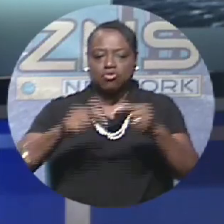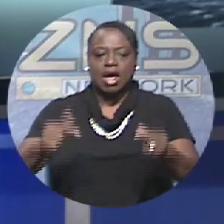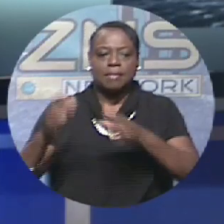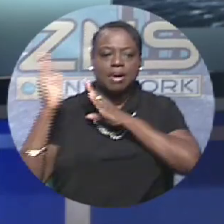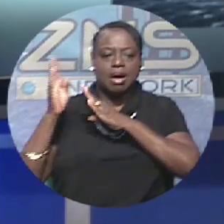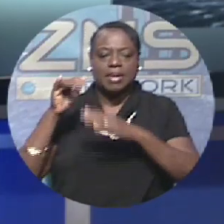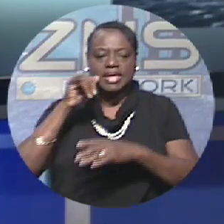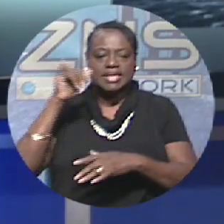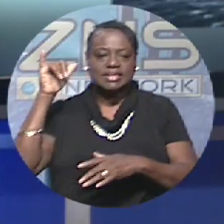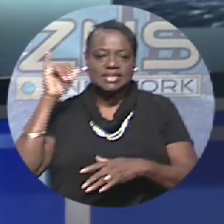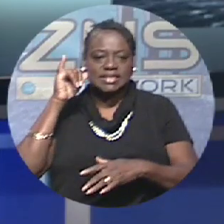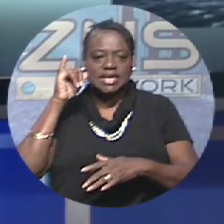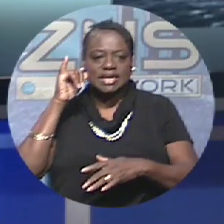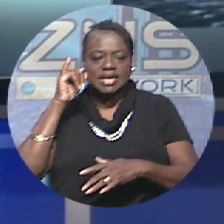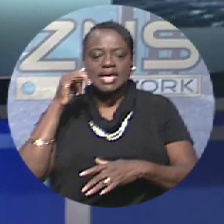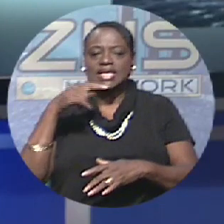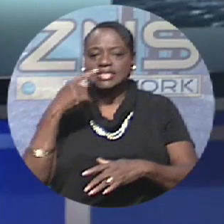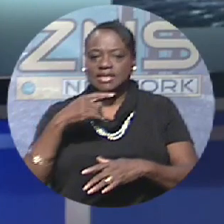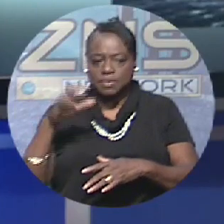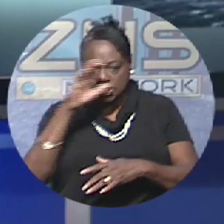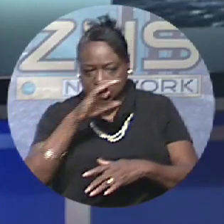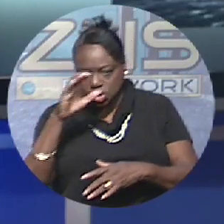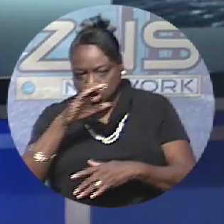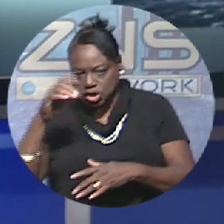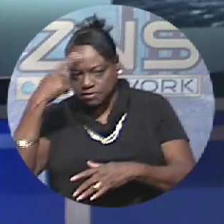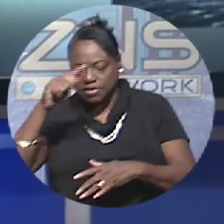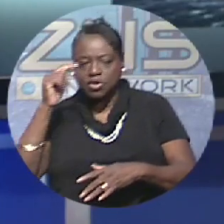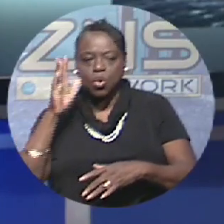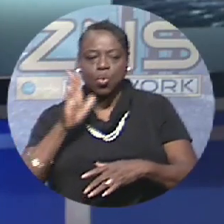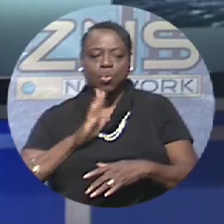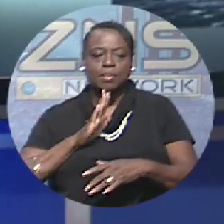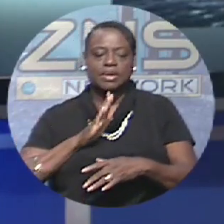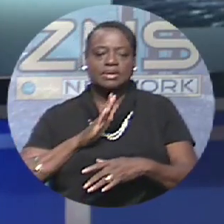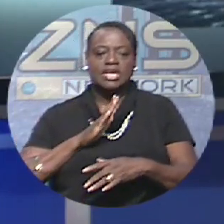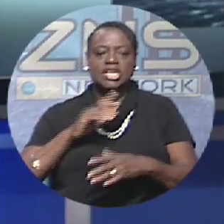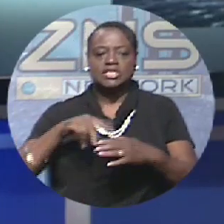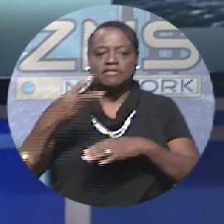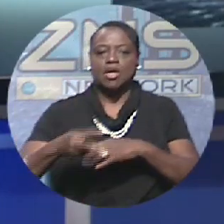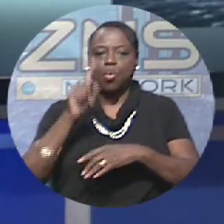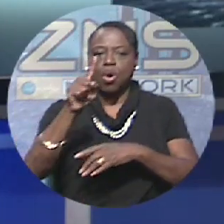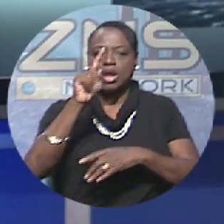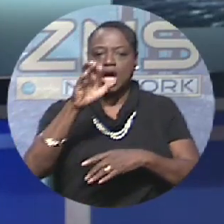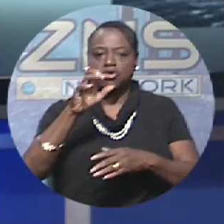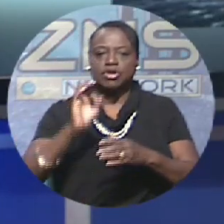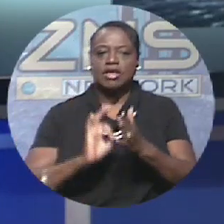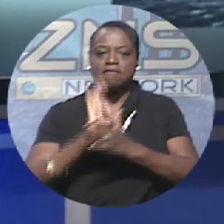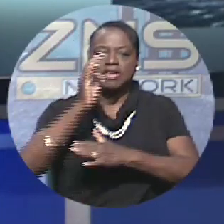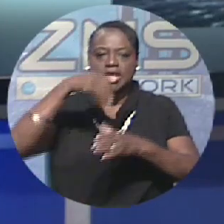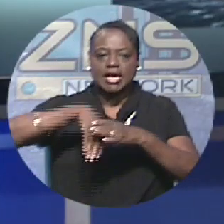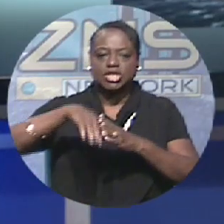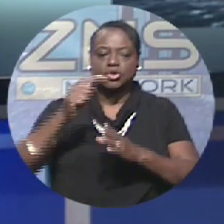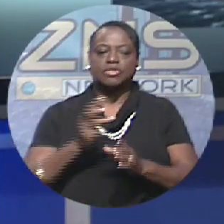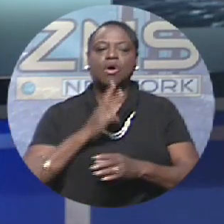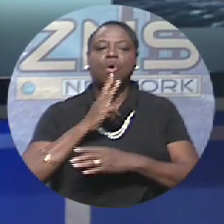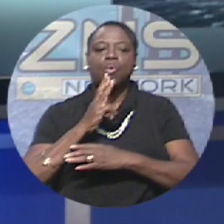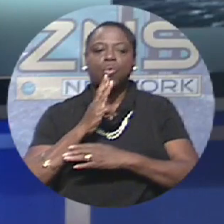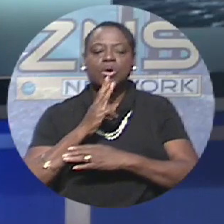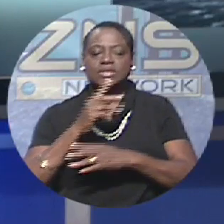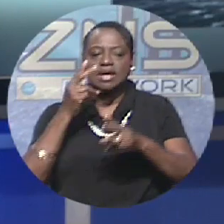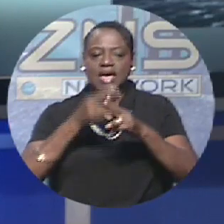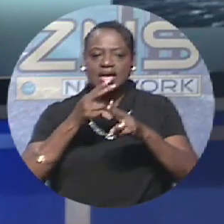say suspending the search was not on the table at this time. The woman who fell approximately 100 feet into the water has been identified